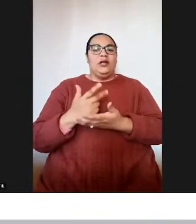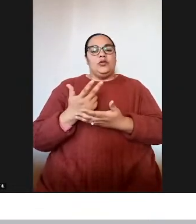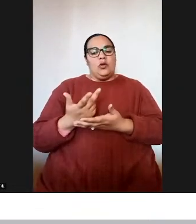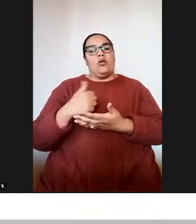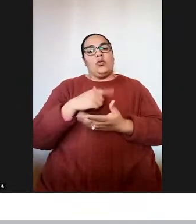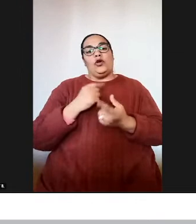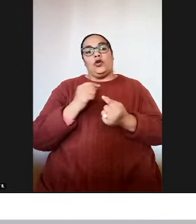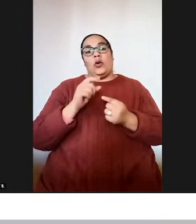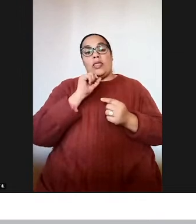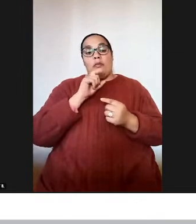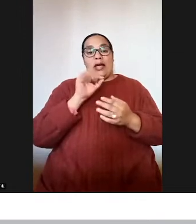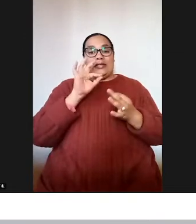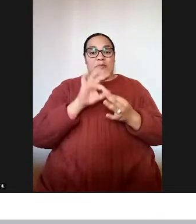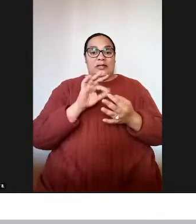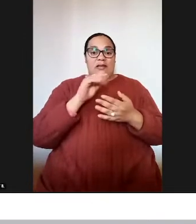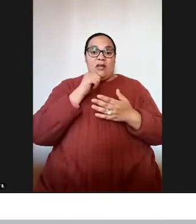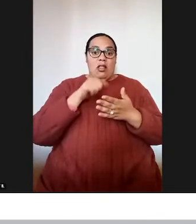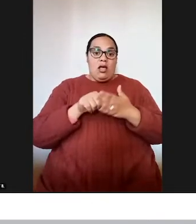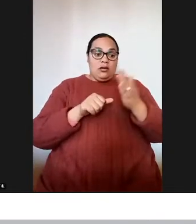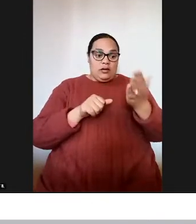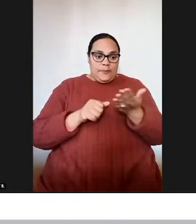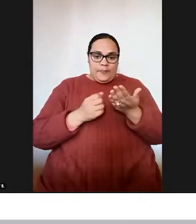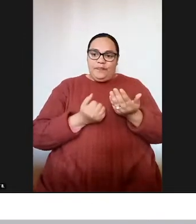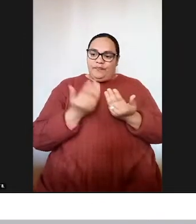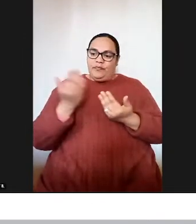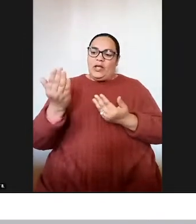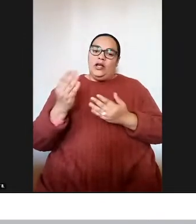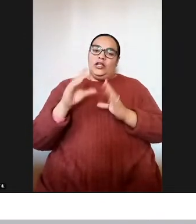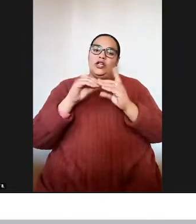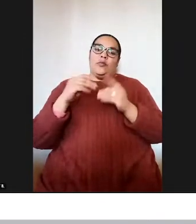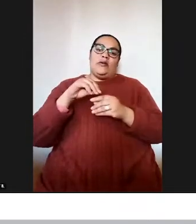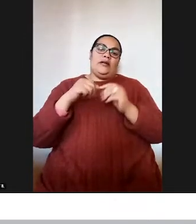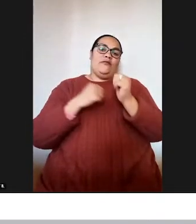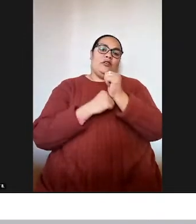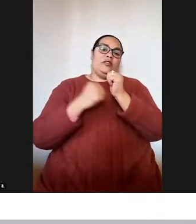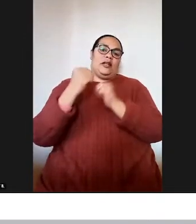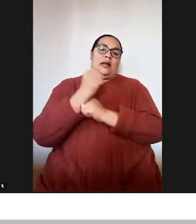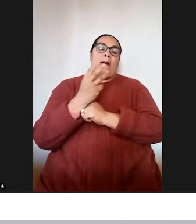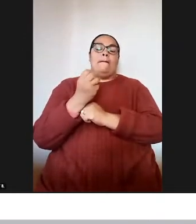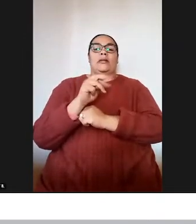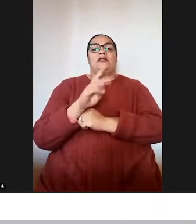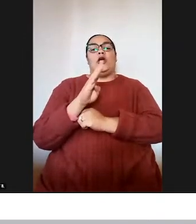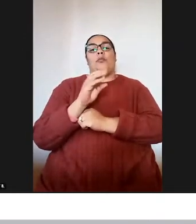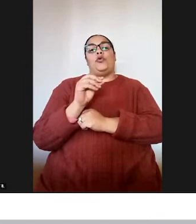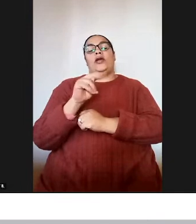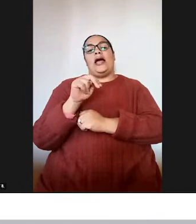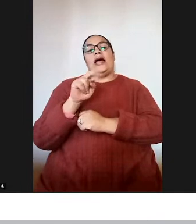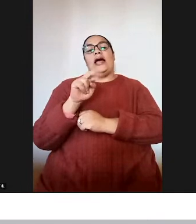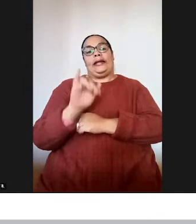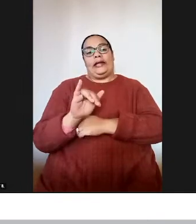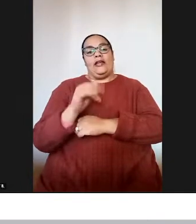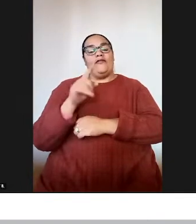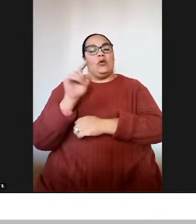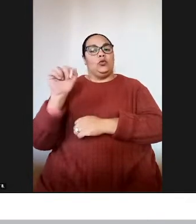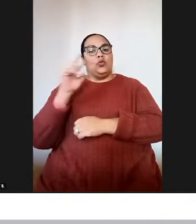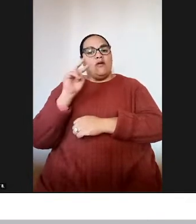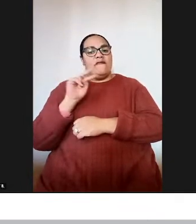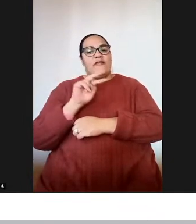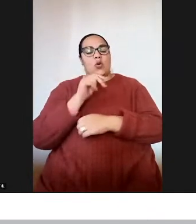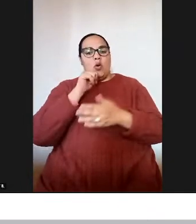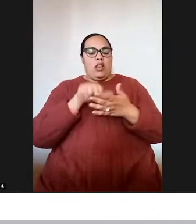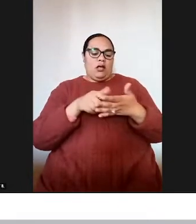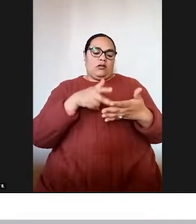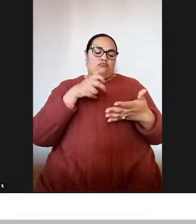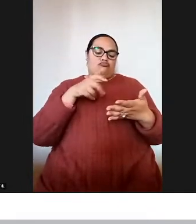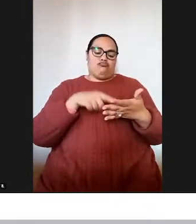forwarded that specific letter to Department of Infrastructure, Mr. Munari, for his view on that letter, so that we